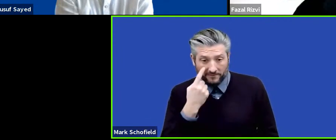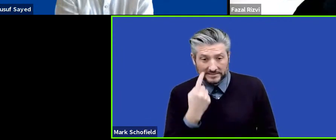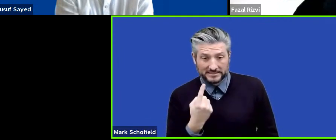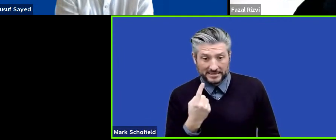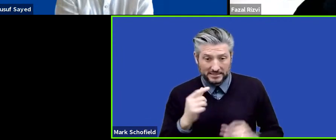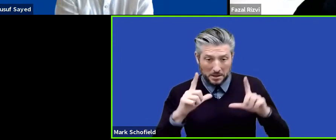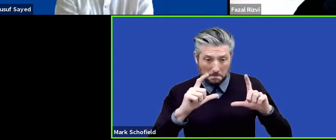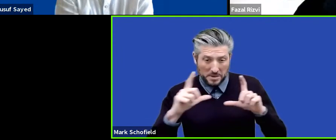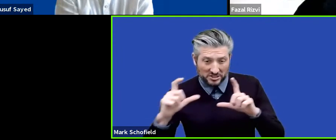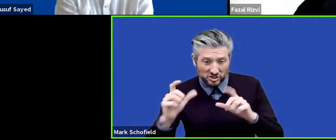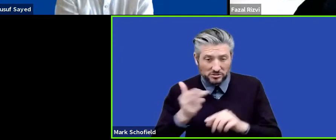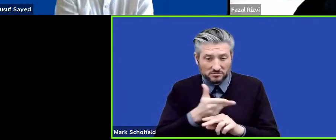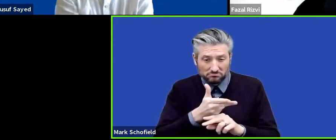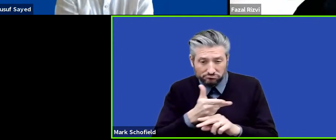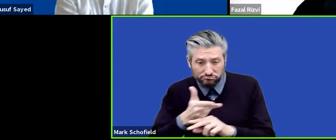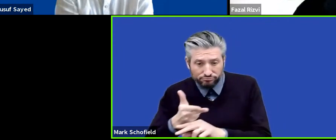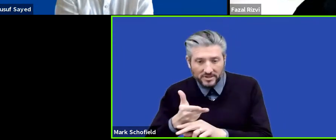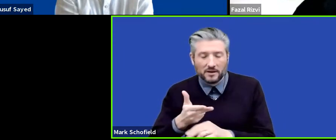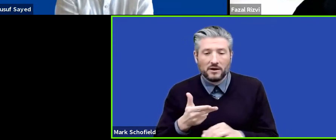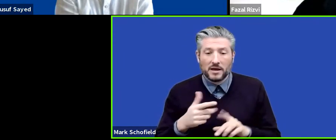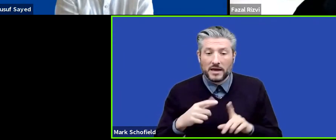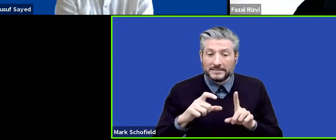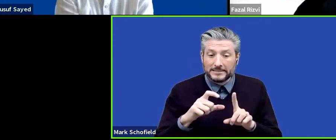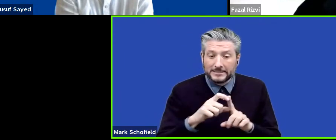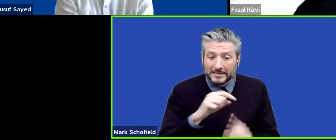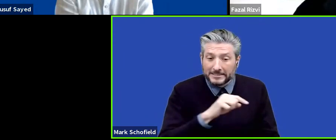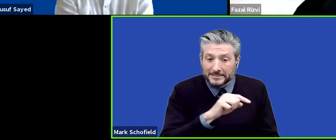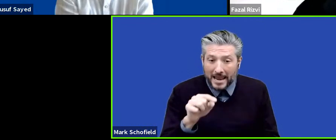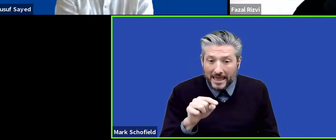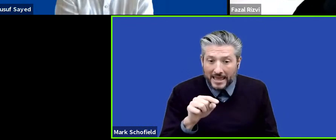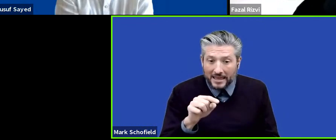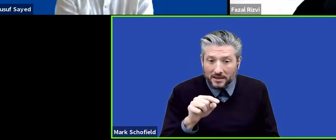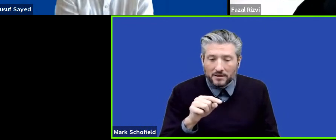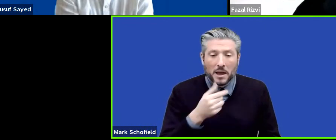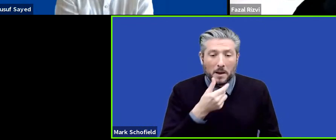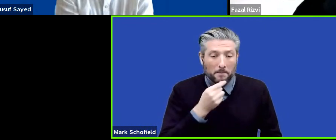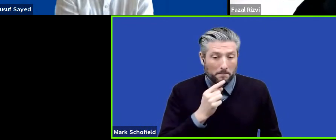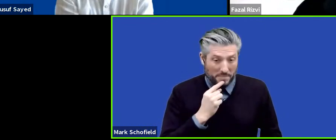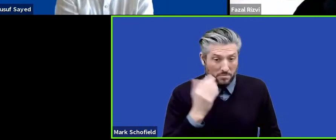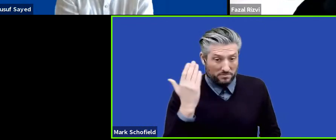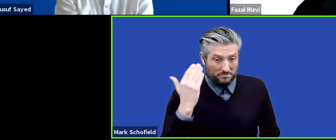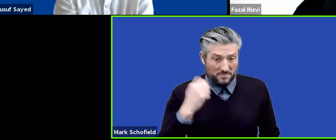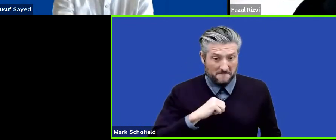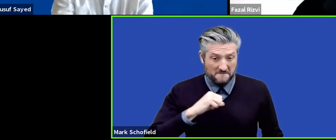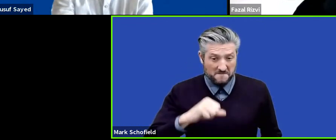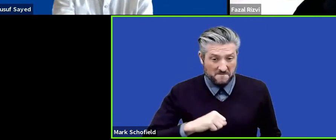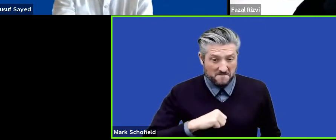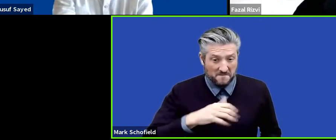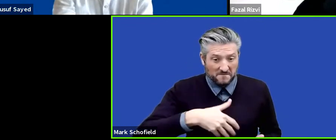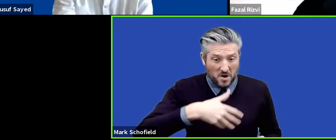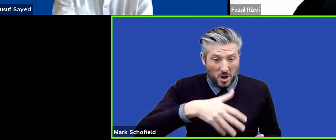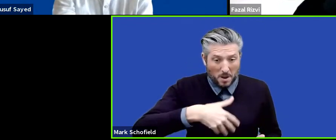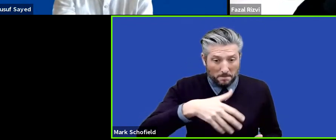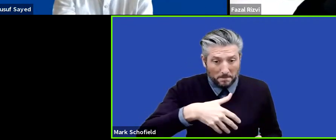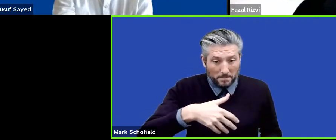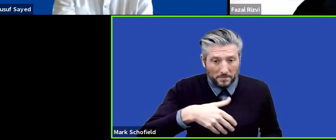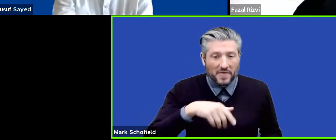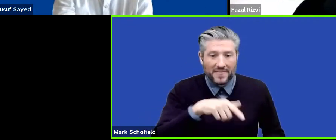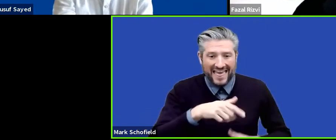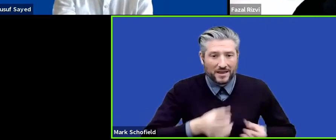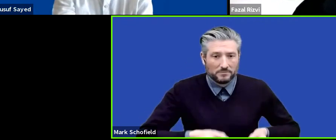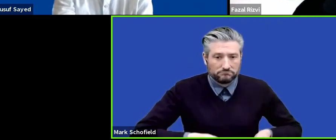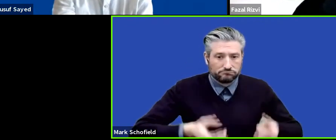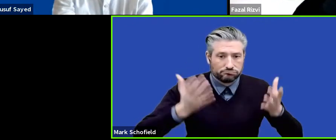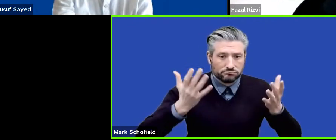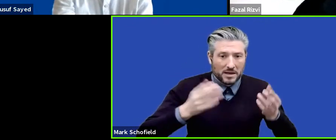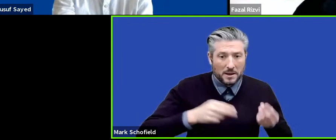like, Delhi-based farmers, going back to their villages, often walking as much as 500 miles